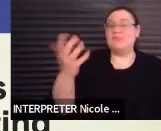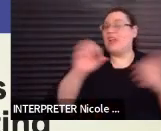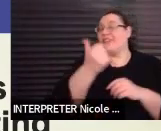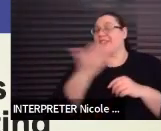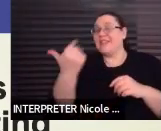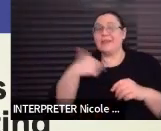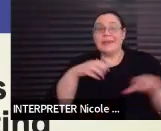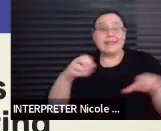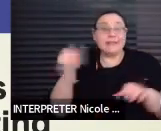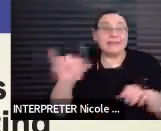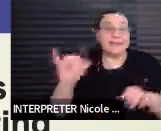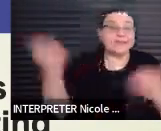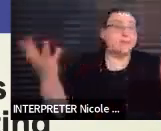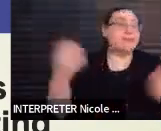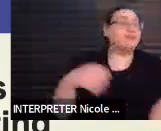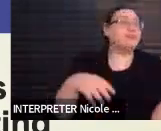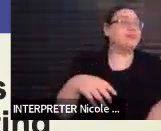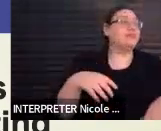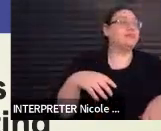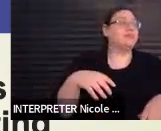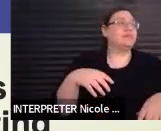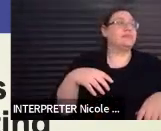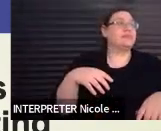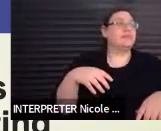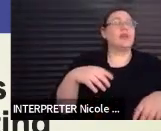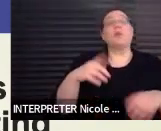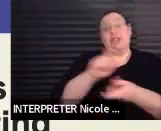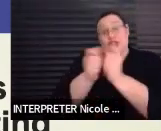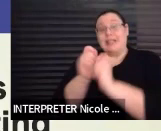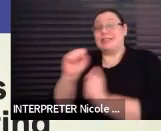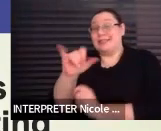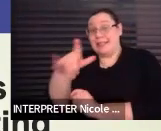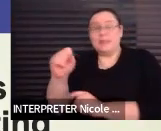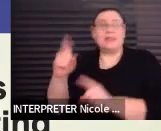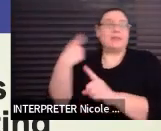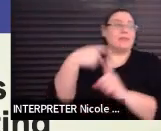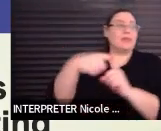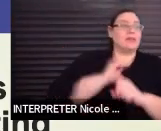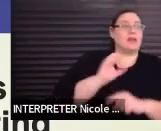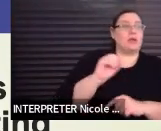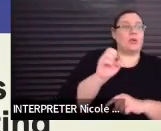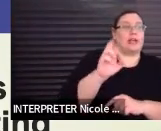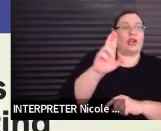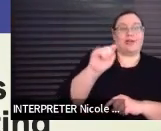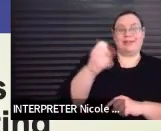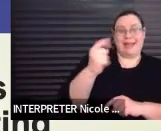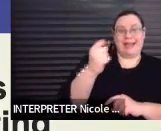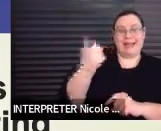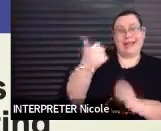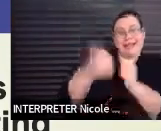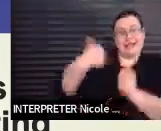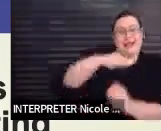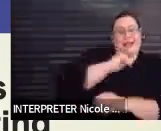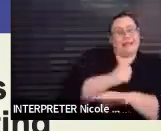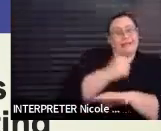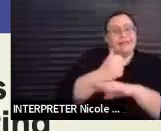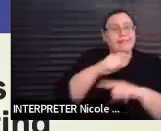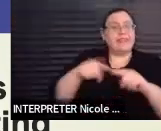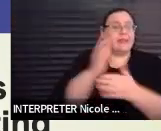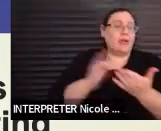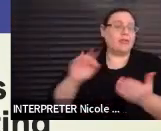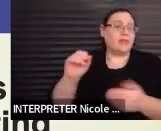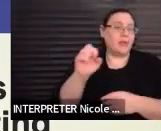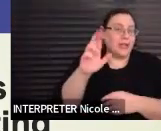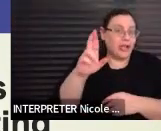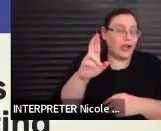did was we, beyond transforming our syllabi, was also our OER text. Each of us implementing aspects of OER, and this